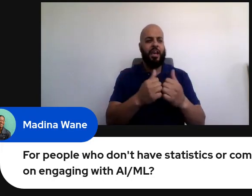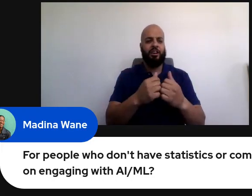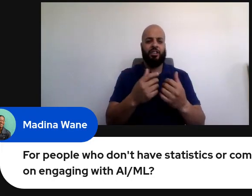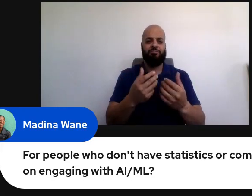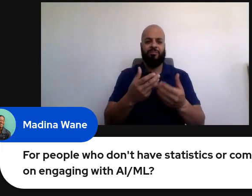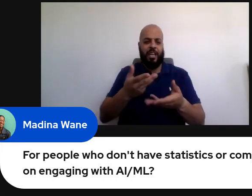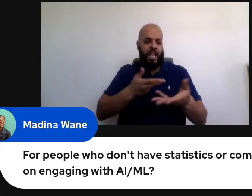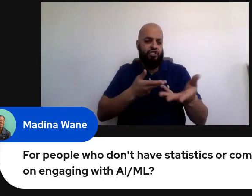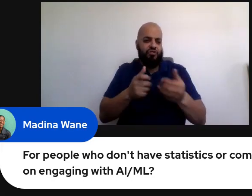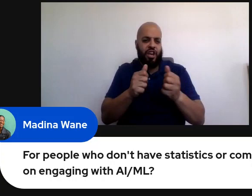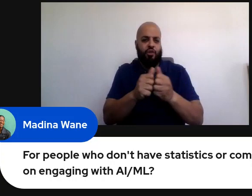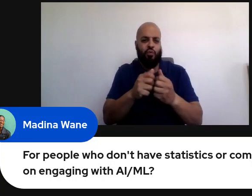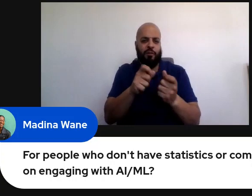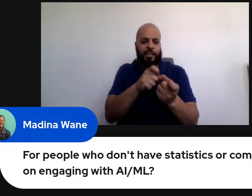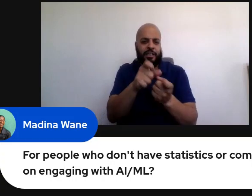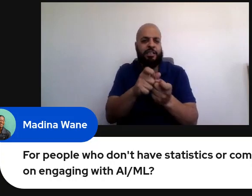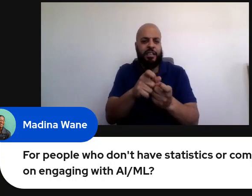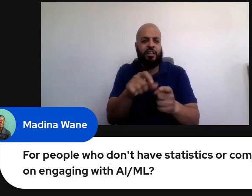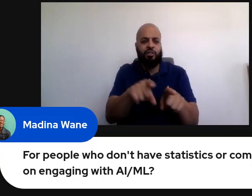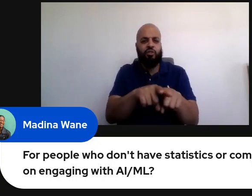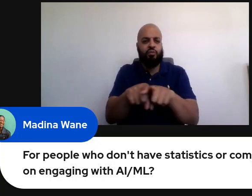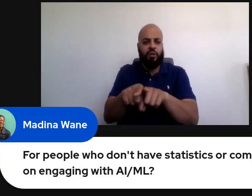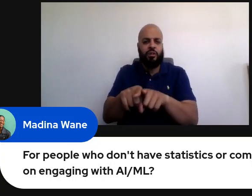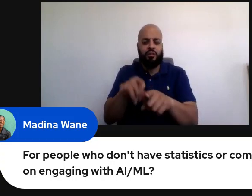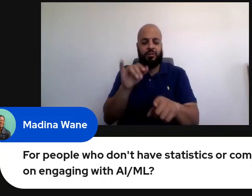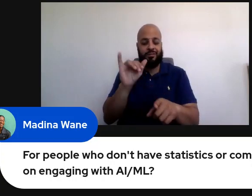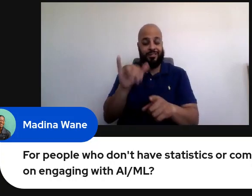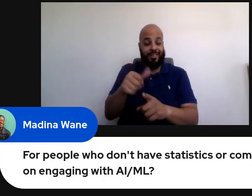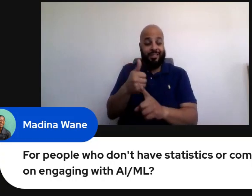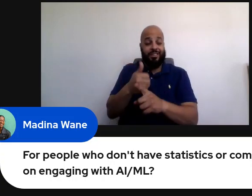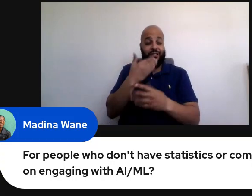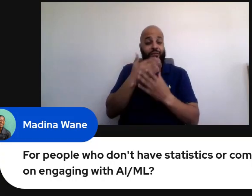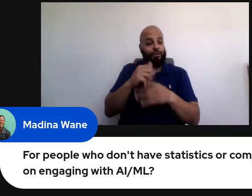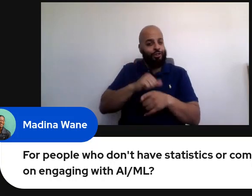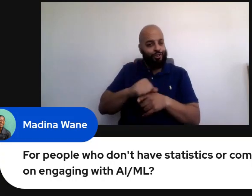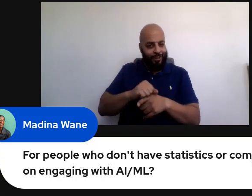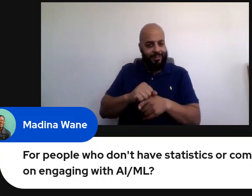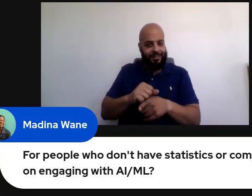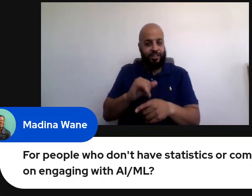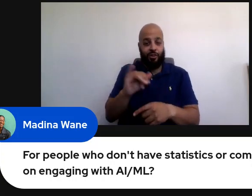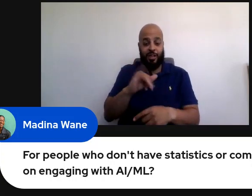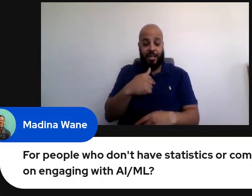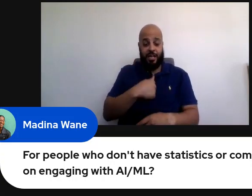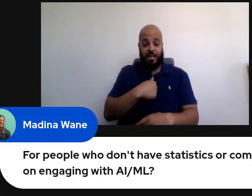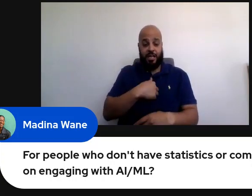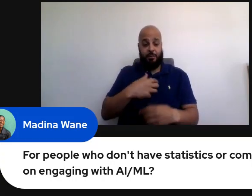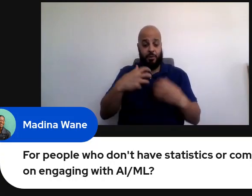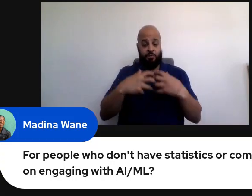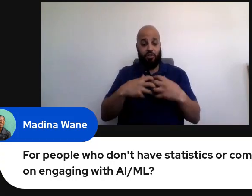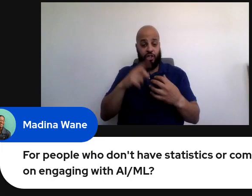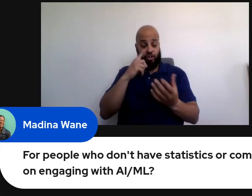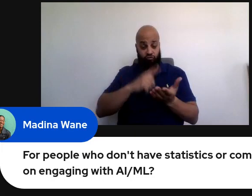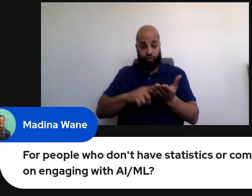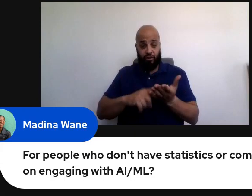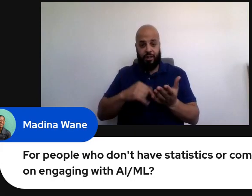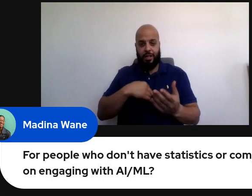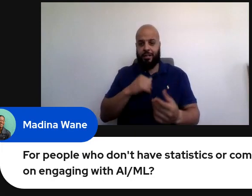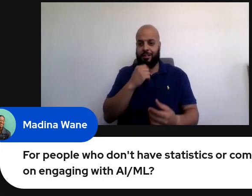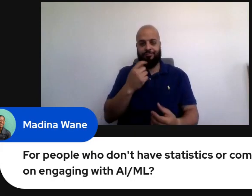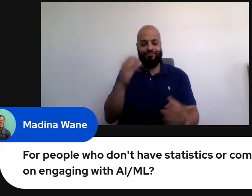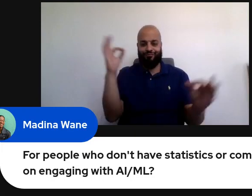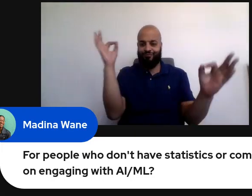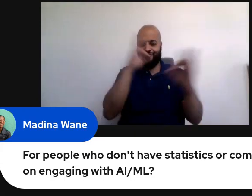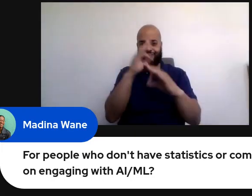as well. And this is good training. So just like me as a machine learning researcher, I have no idea about